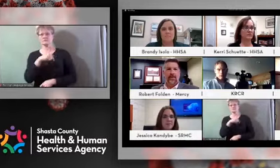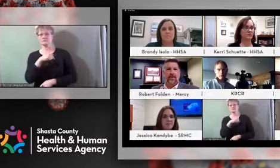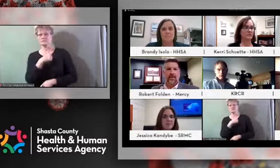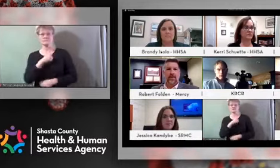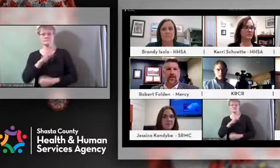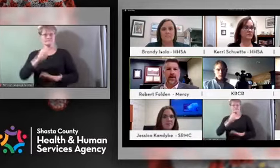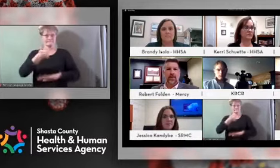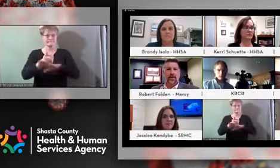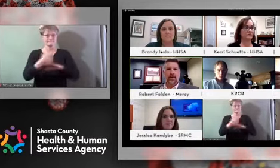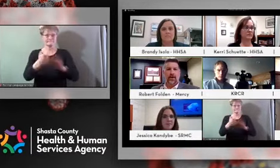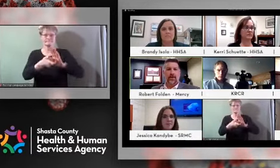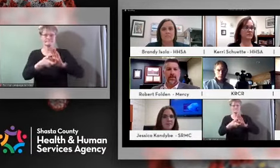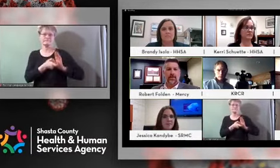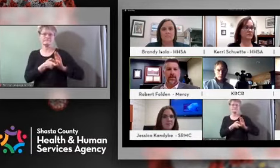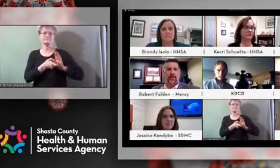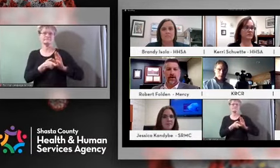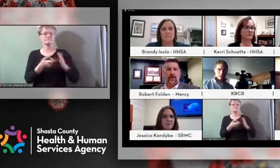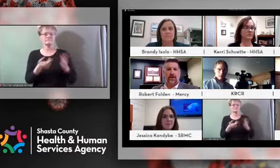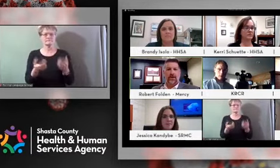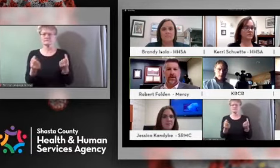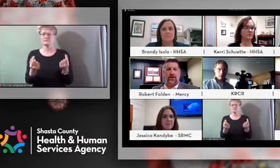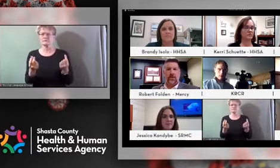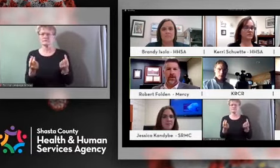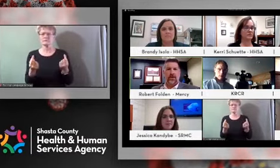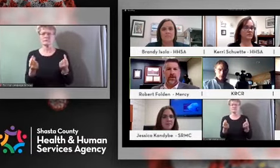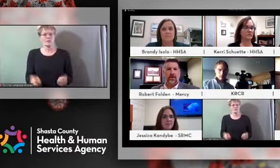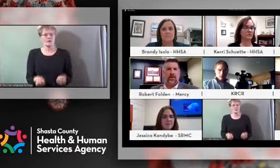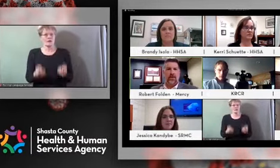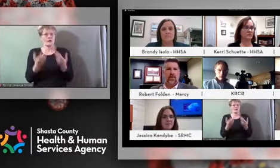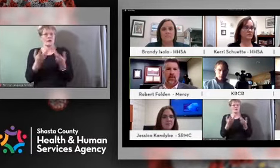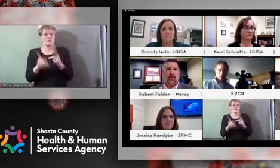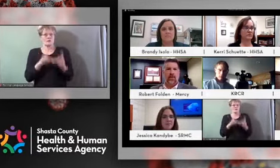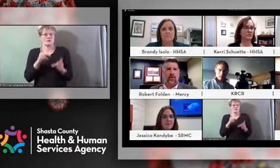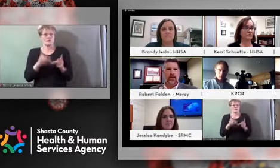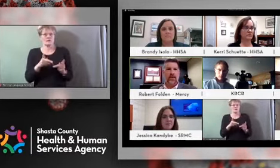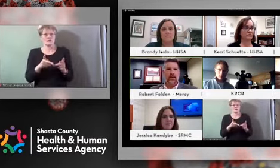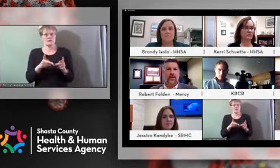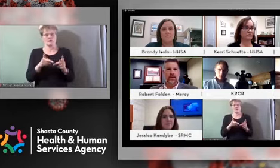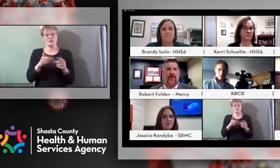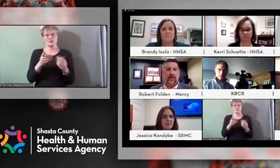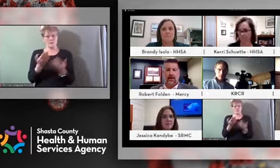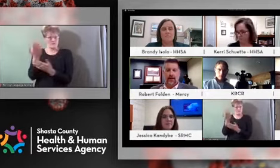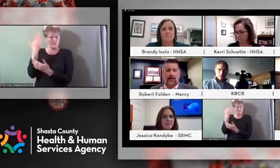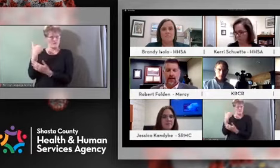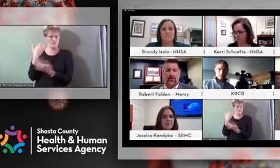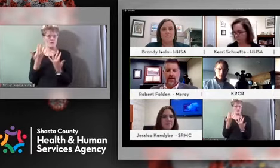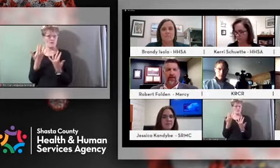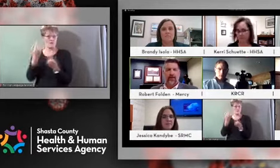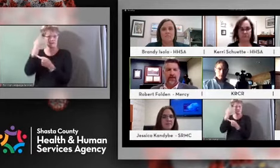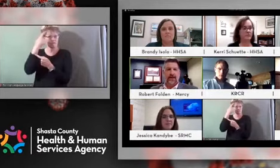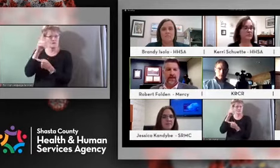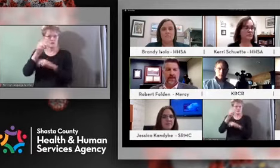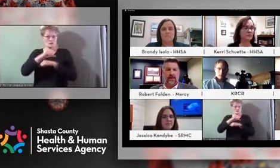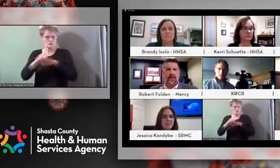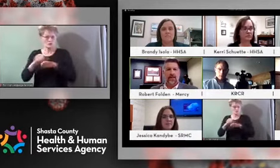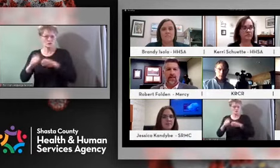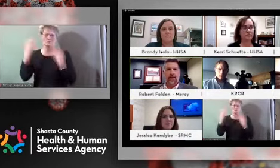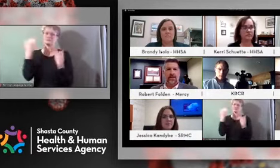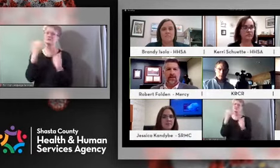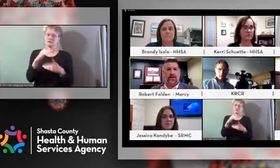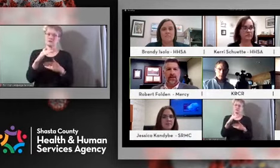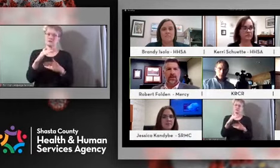have limited the number of non-essential surgeries that we're performing here on site. We have our tents